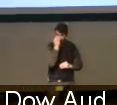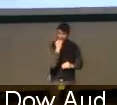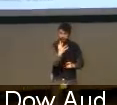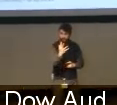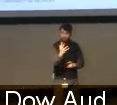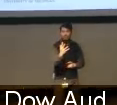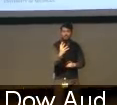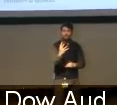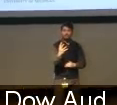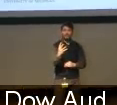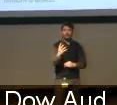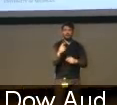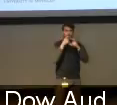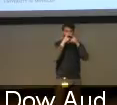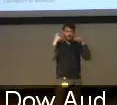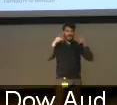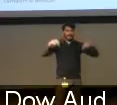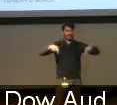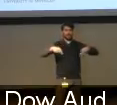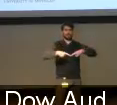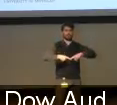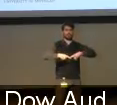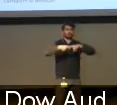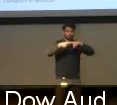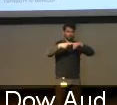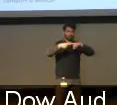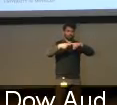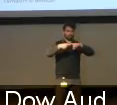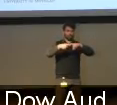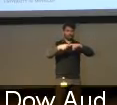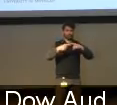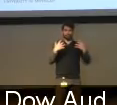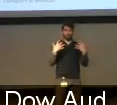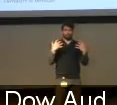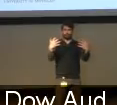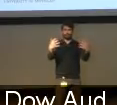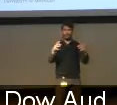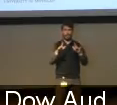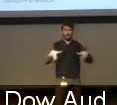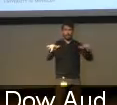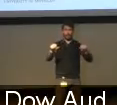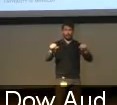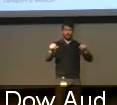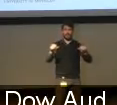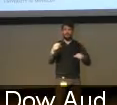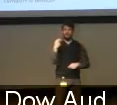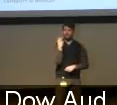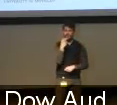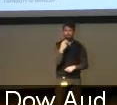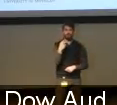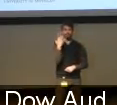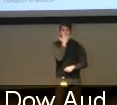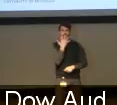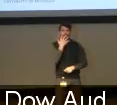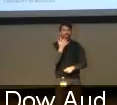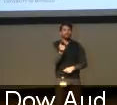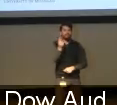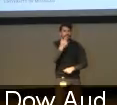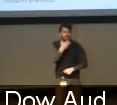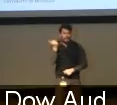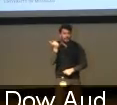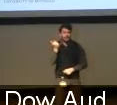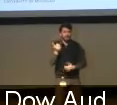our mask policy here in this auditorium, in this empty auditorium, so you can better understand us. And we'll continue here with